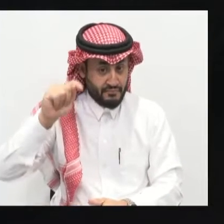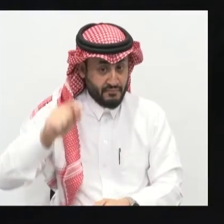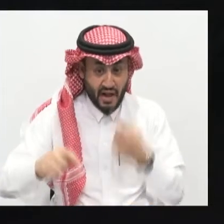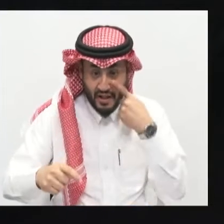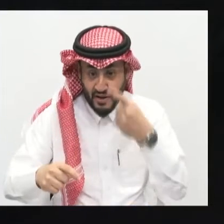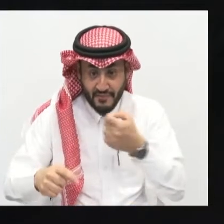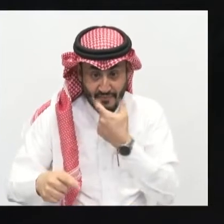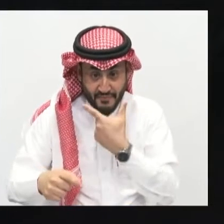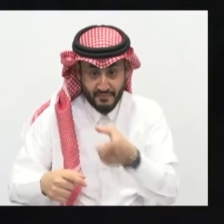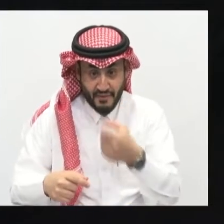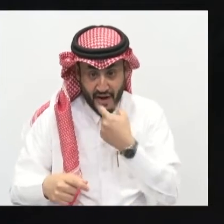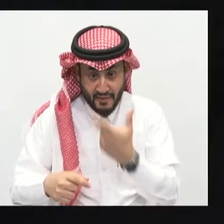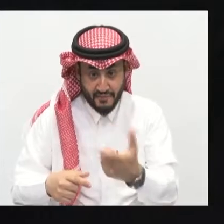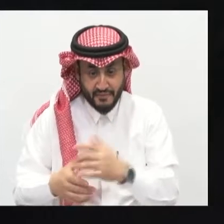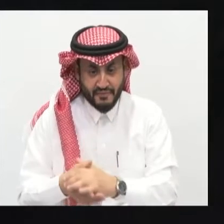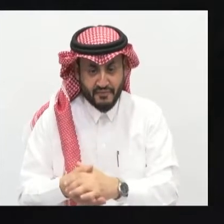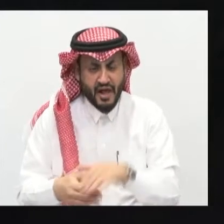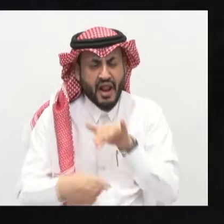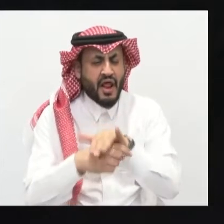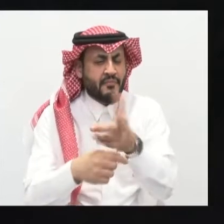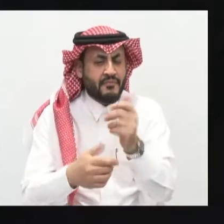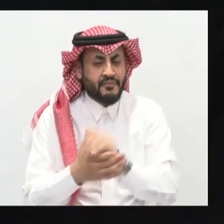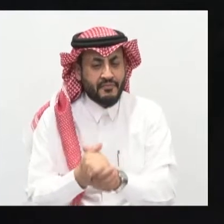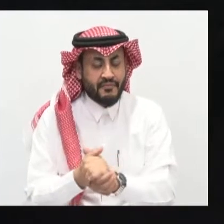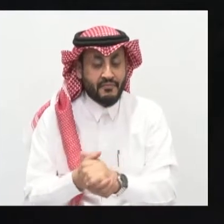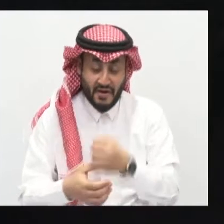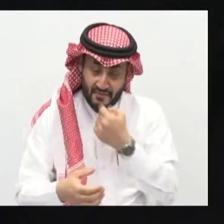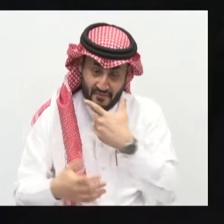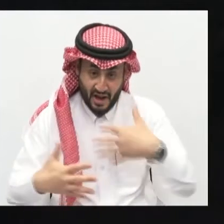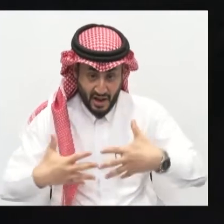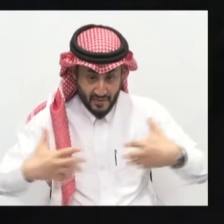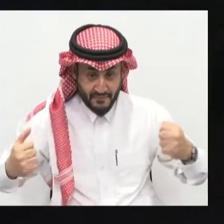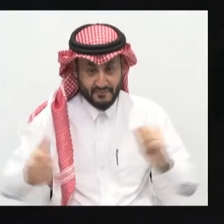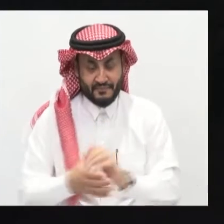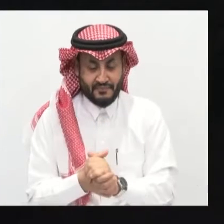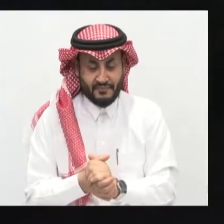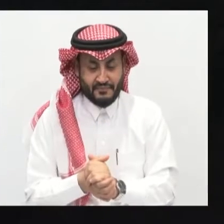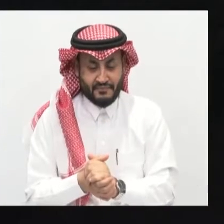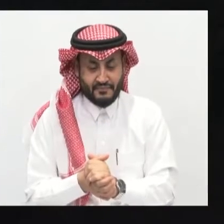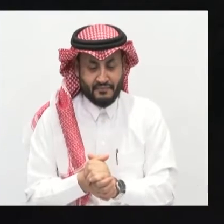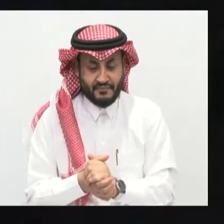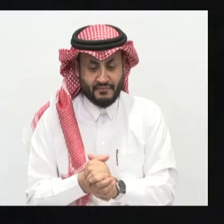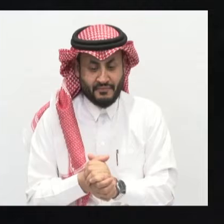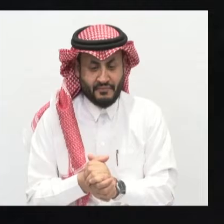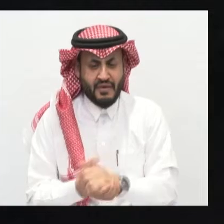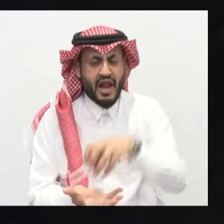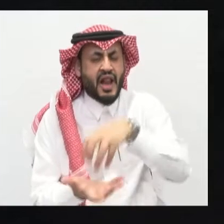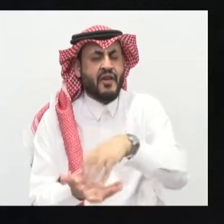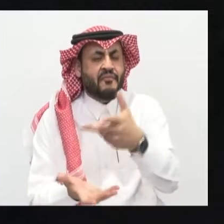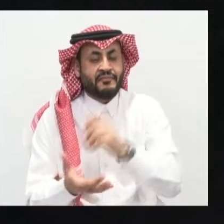face? What does this tell you? He's happy to receive the gift. Where is this person? Where do you see